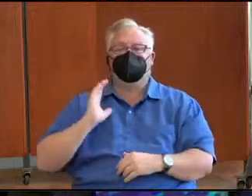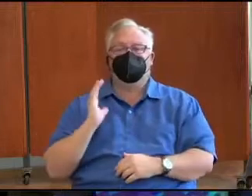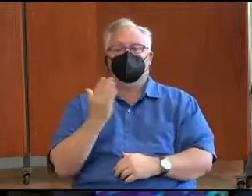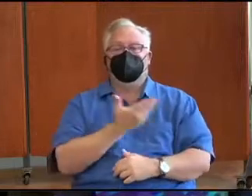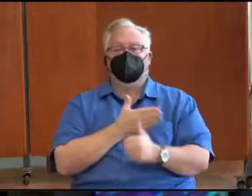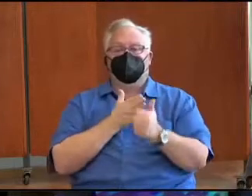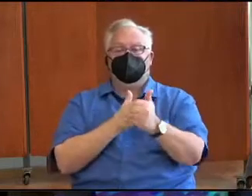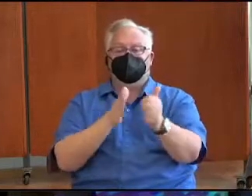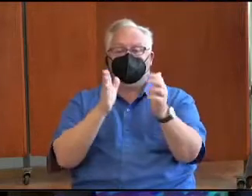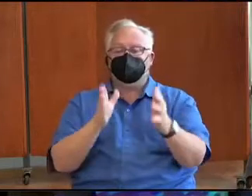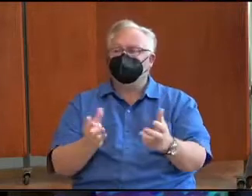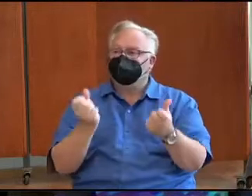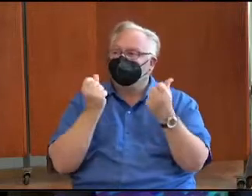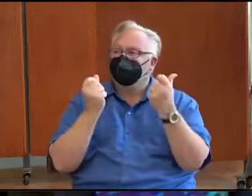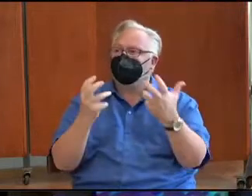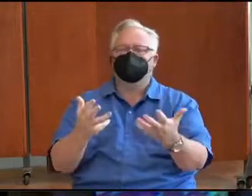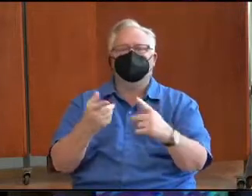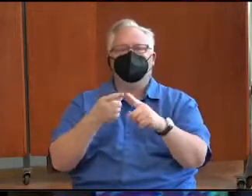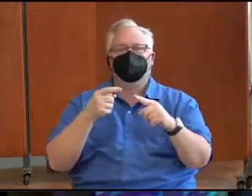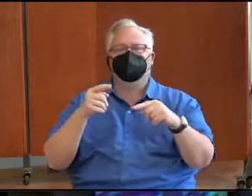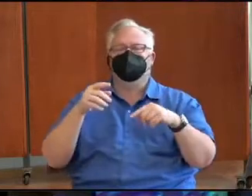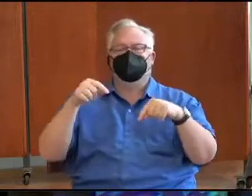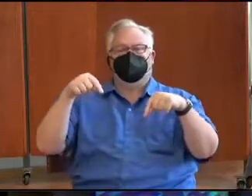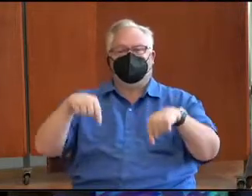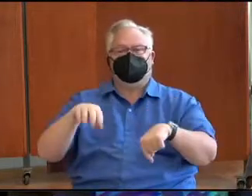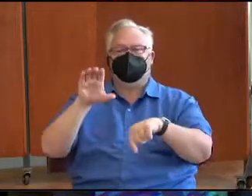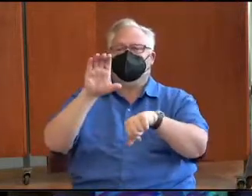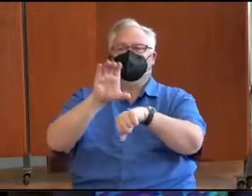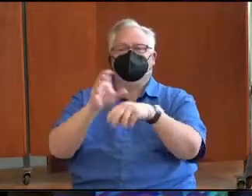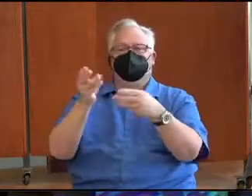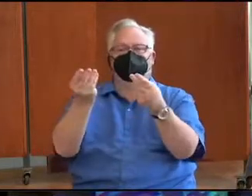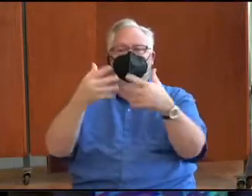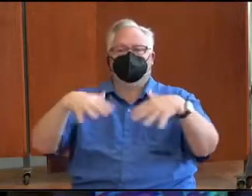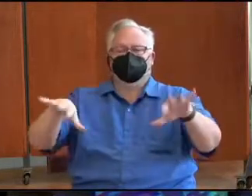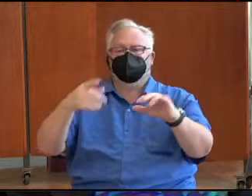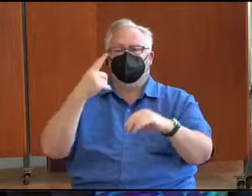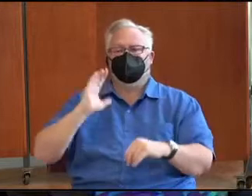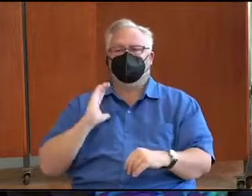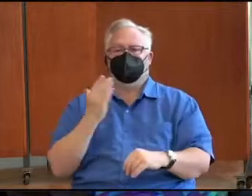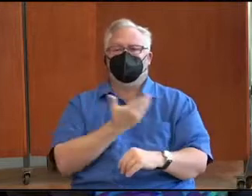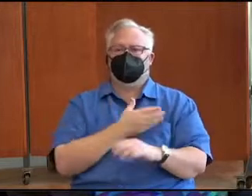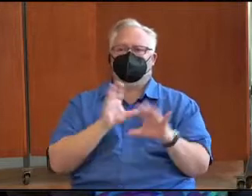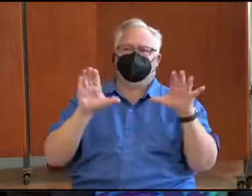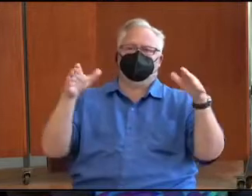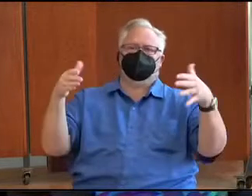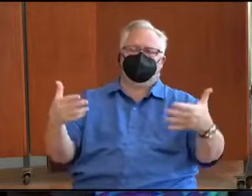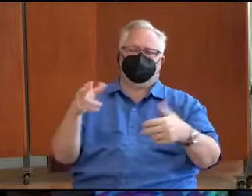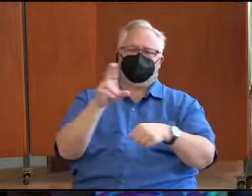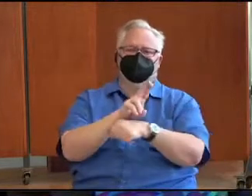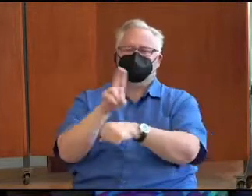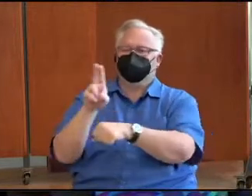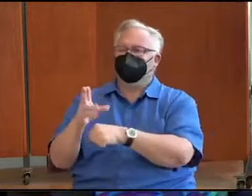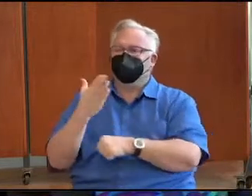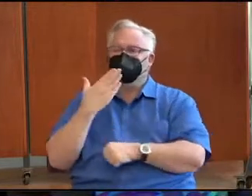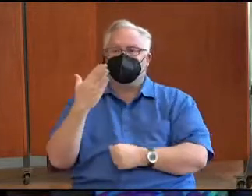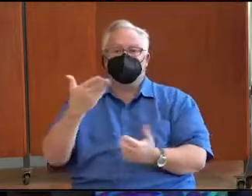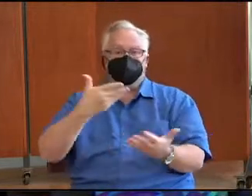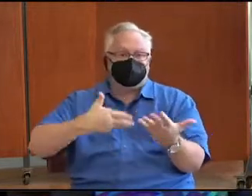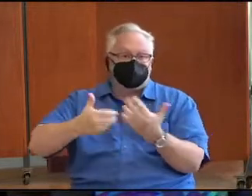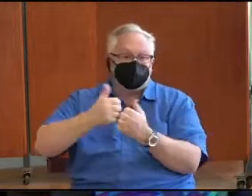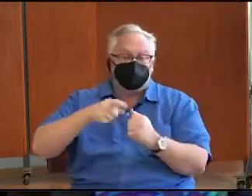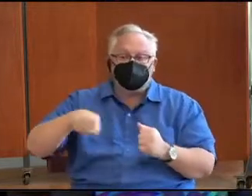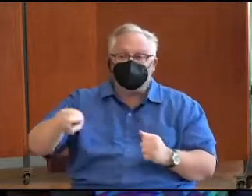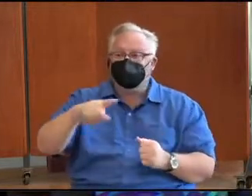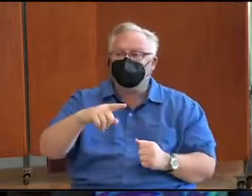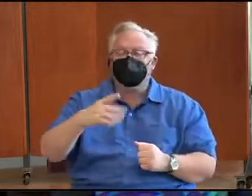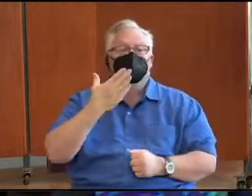this campus. And it is good to be with you. It is good to see you. It is good to